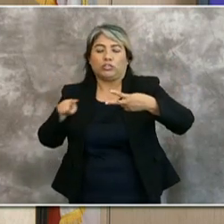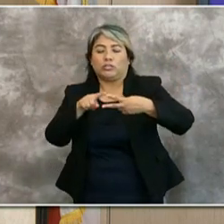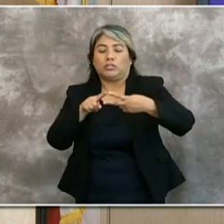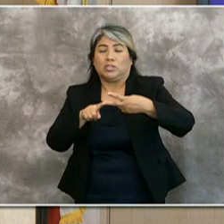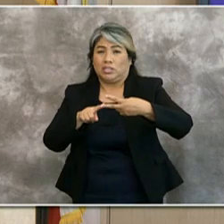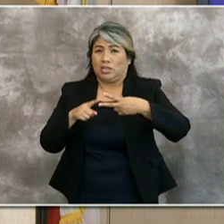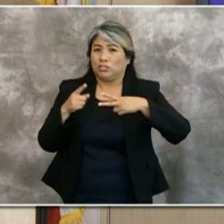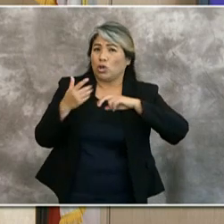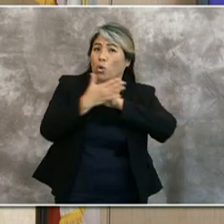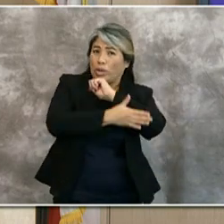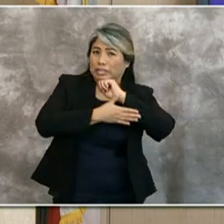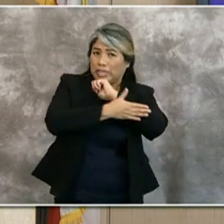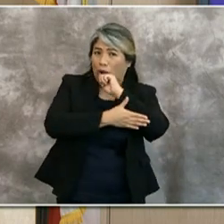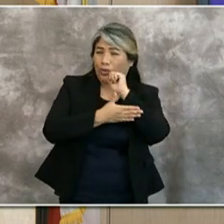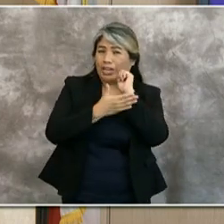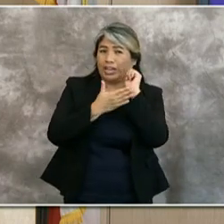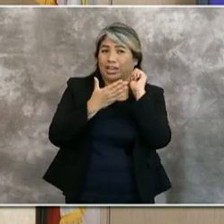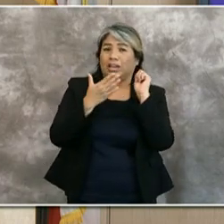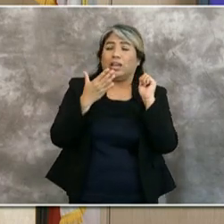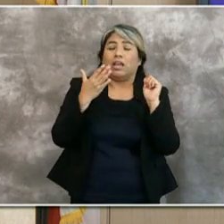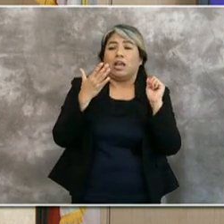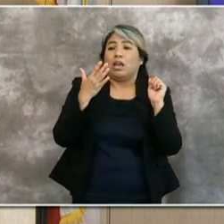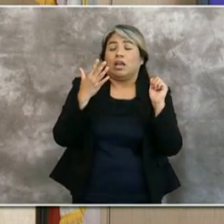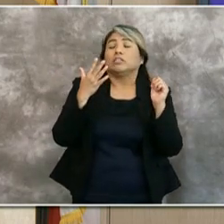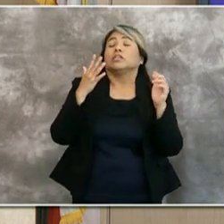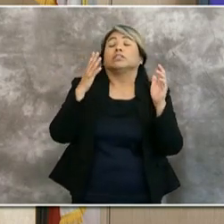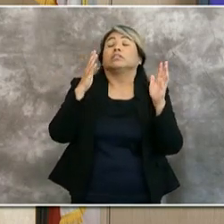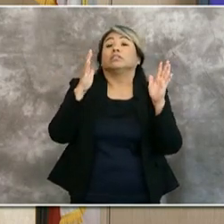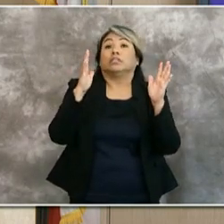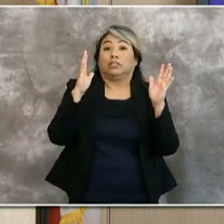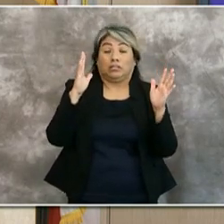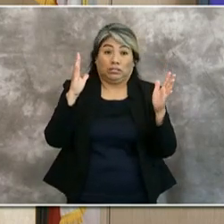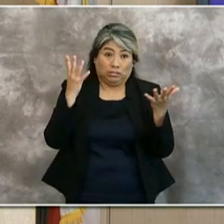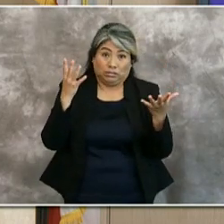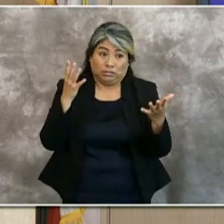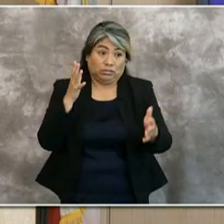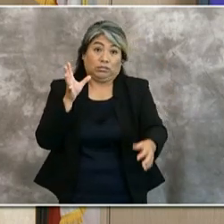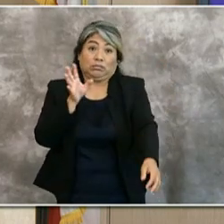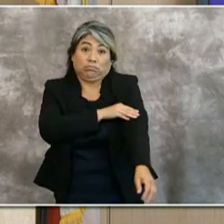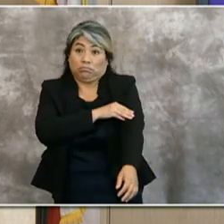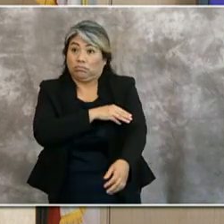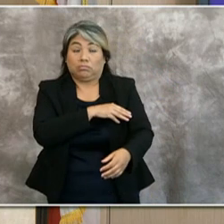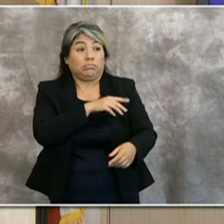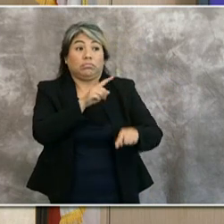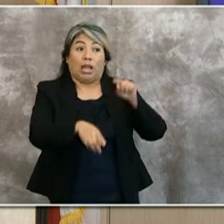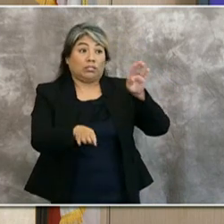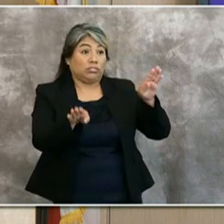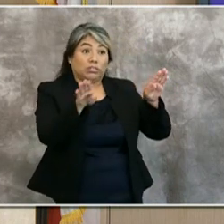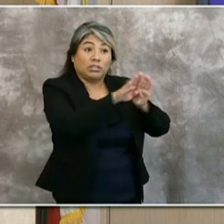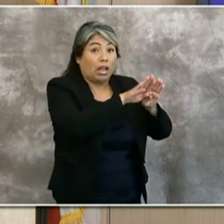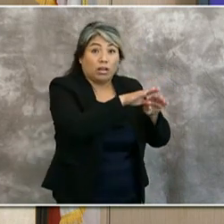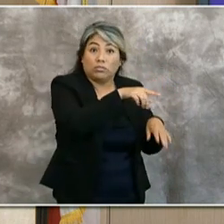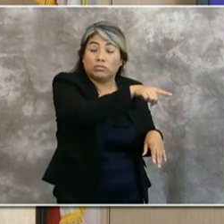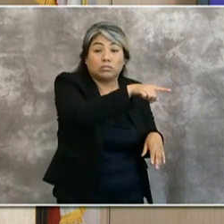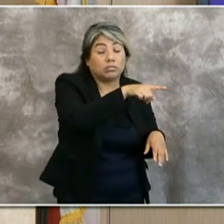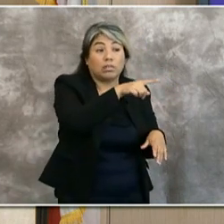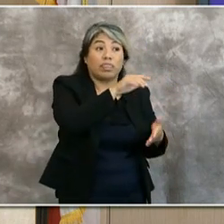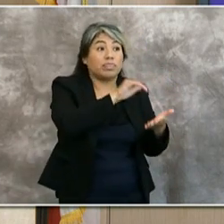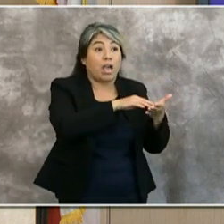Is the county just completely helpless in shutting down these kind of possible super spreader